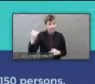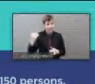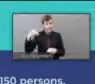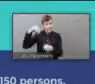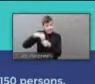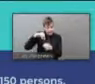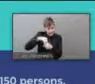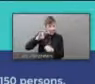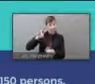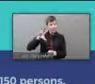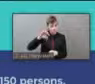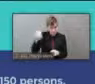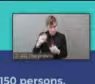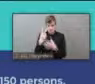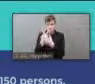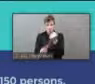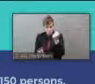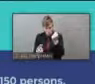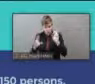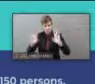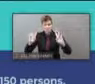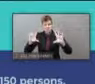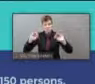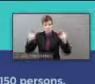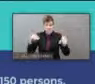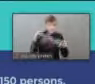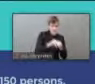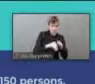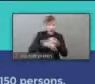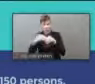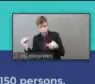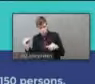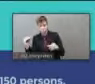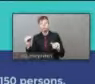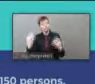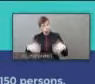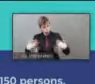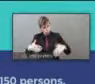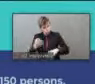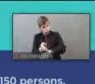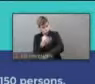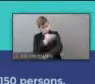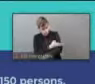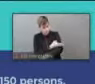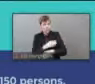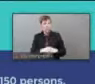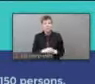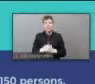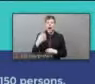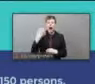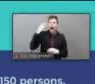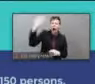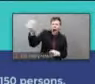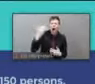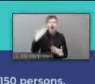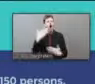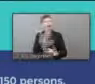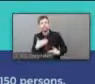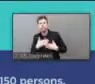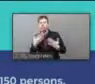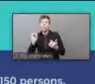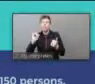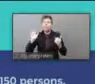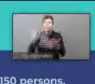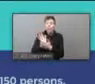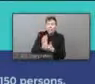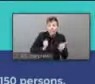entertainment venues, which we weren't doing at all, when they include movie theaters as an example, now you can be at